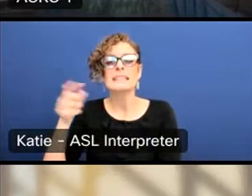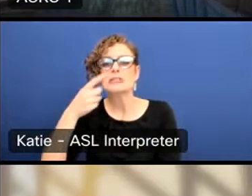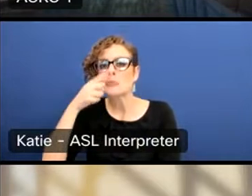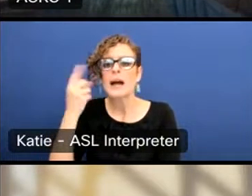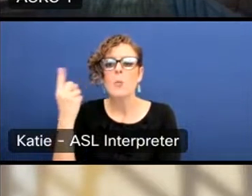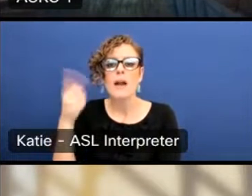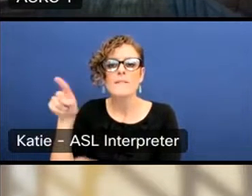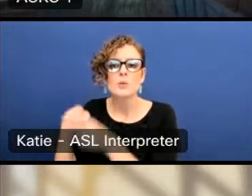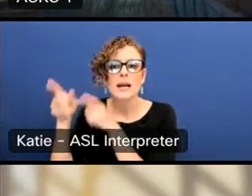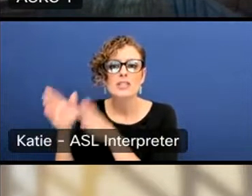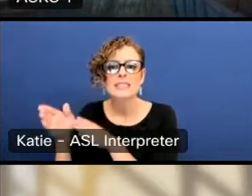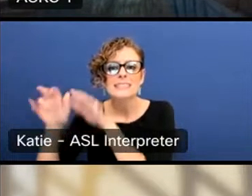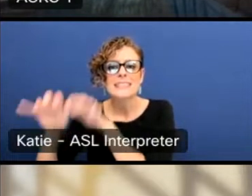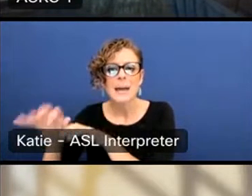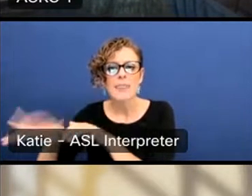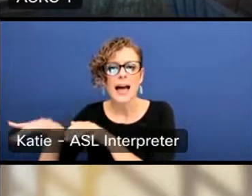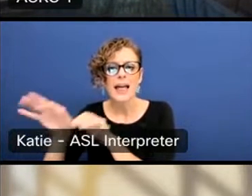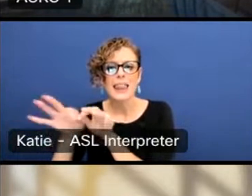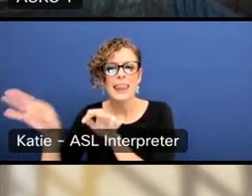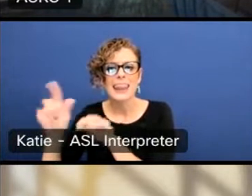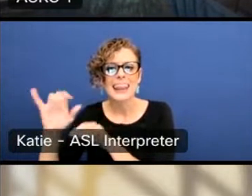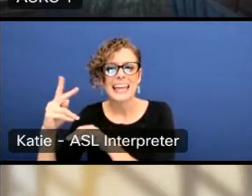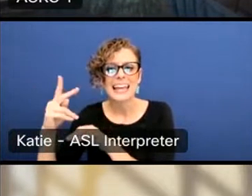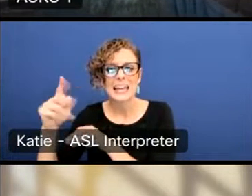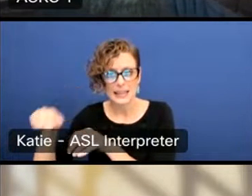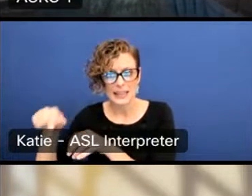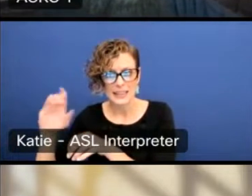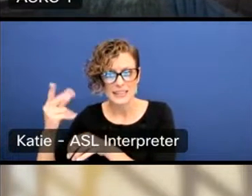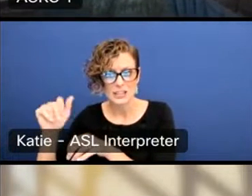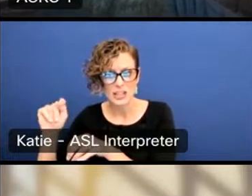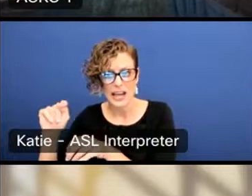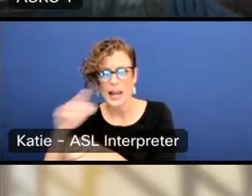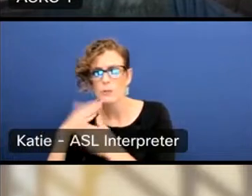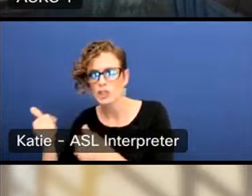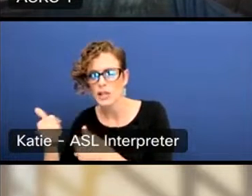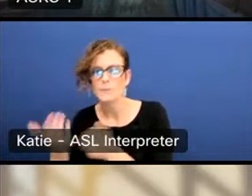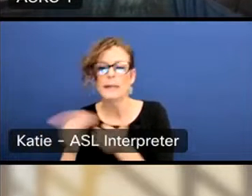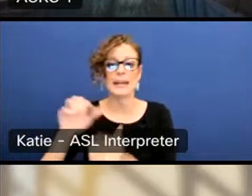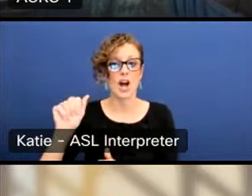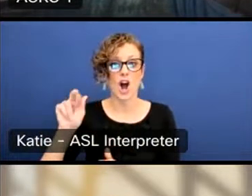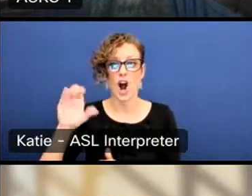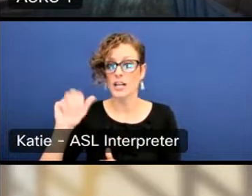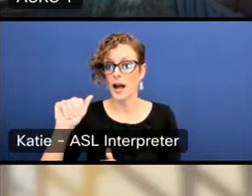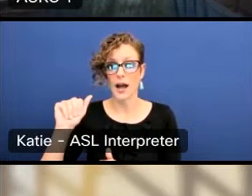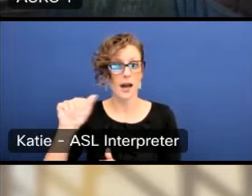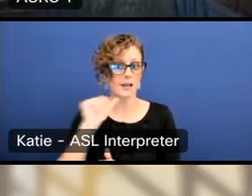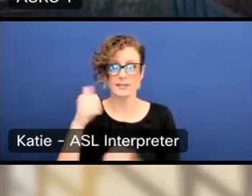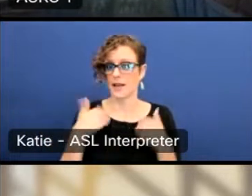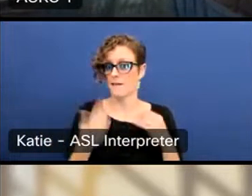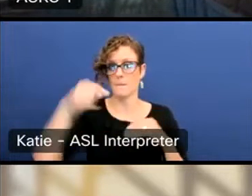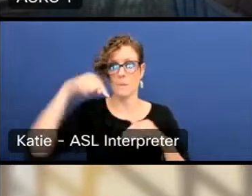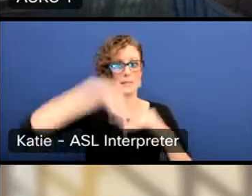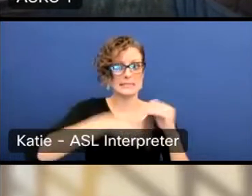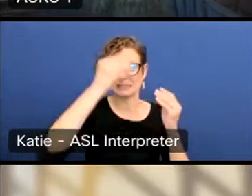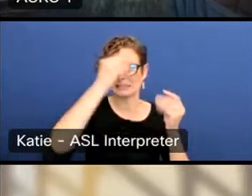one of you specialists, that would be very appreciated, because again, ARCA does not have any more detailed information